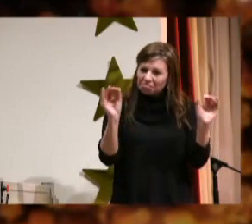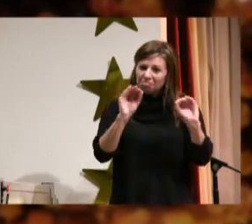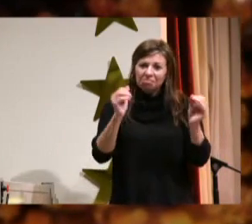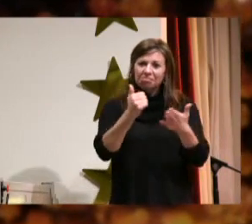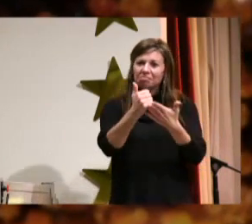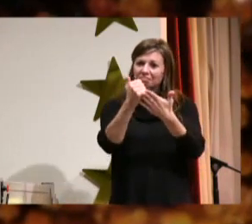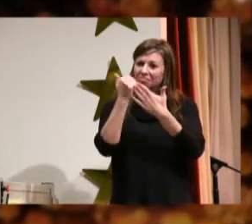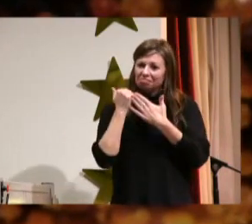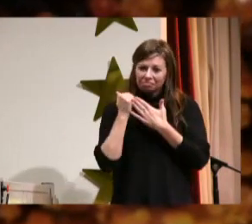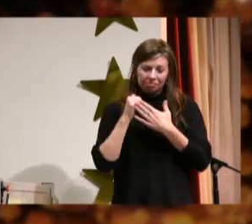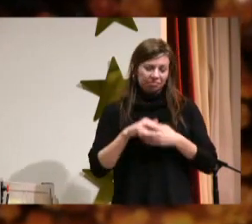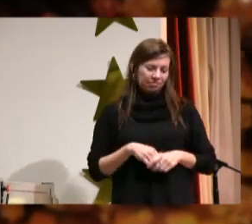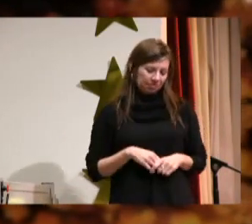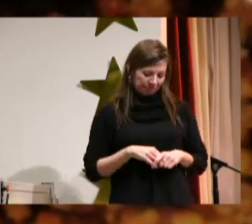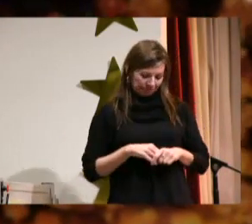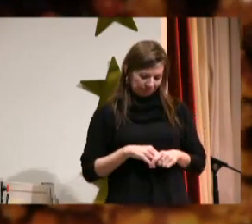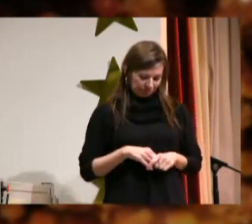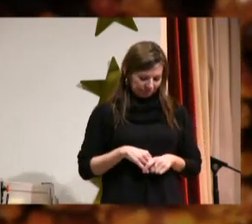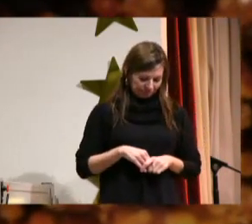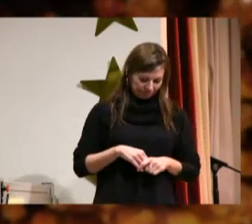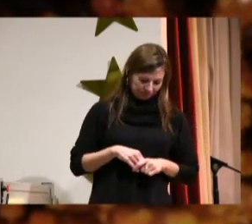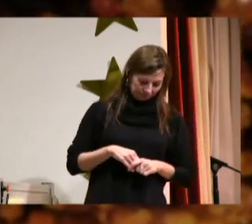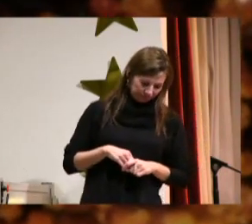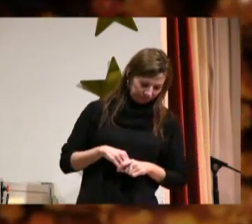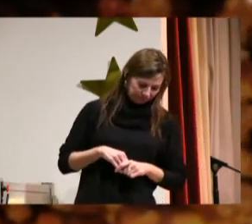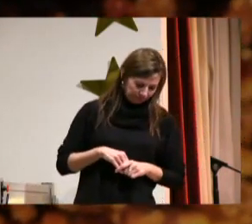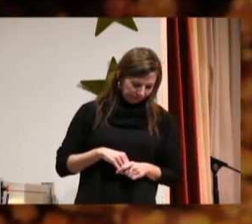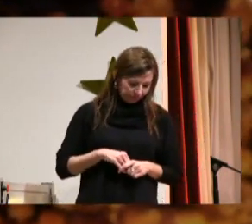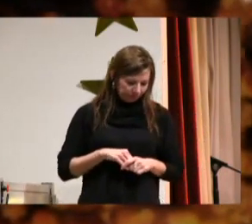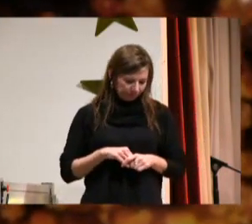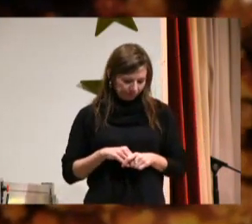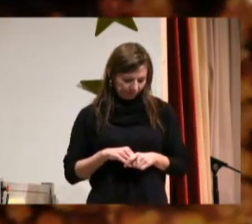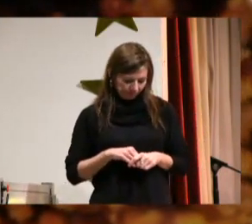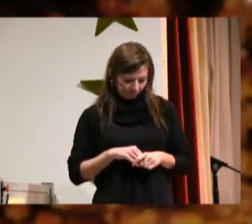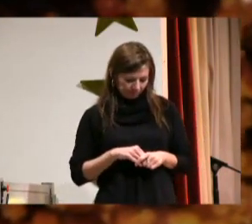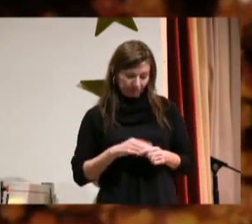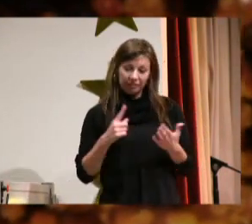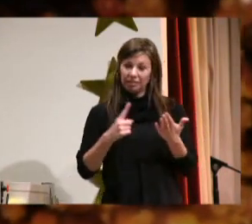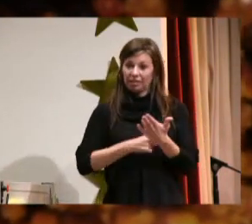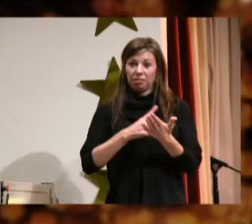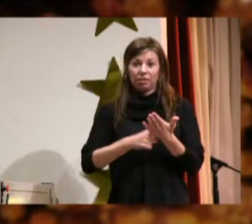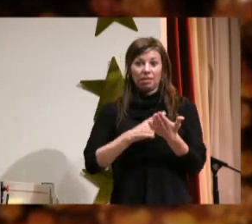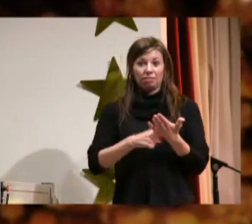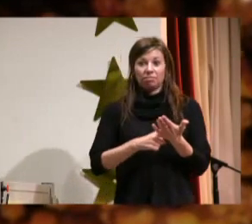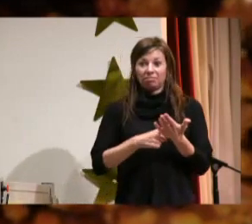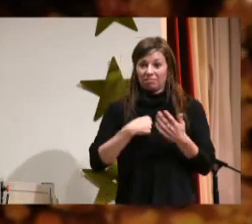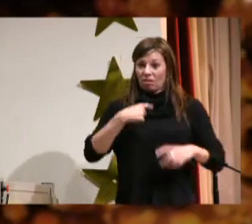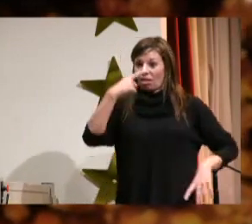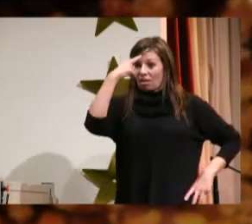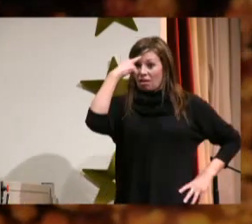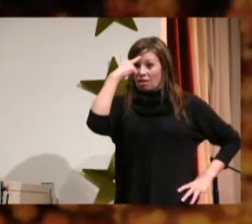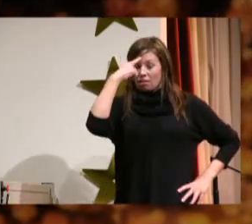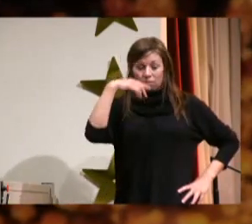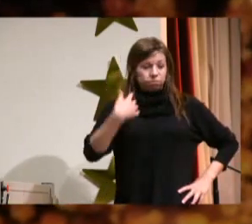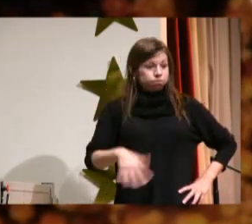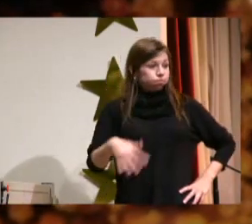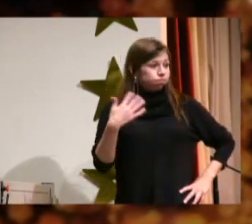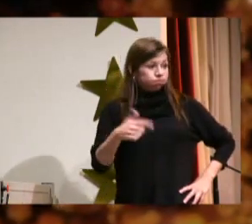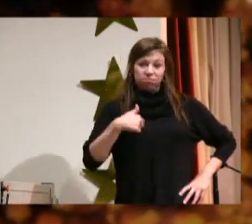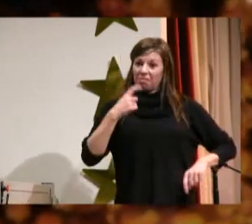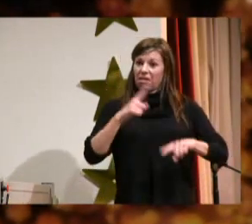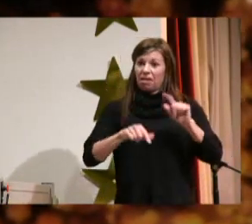been times when I thought I wouldn't last